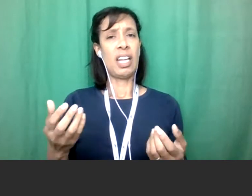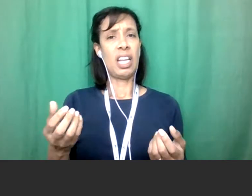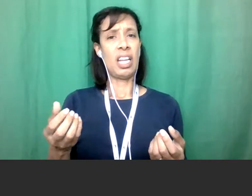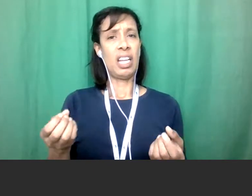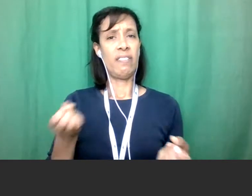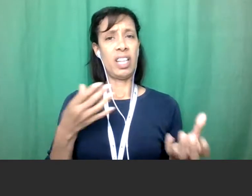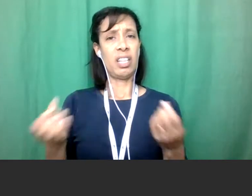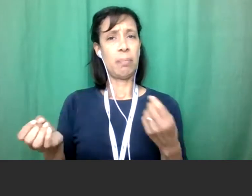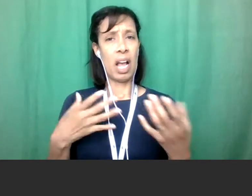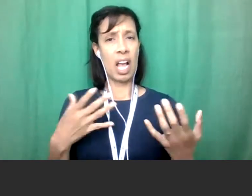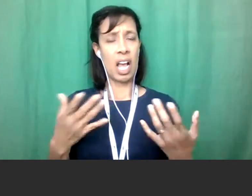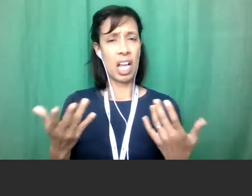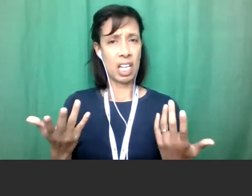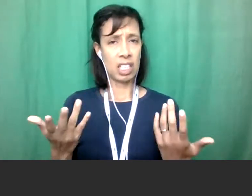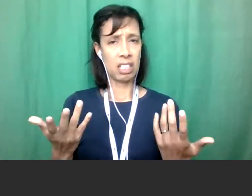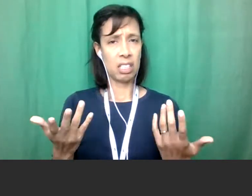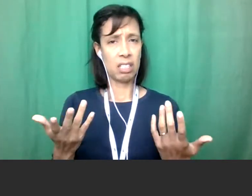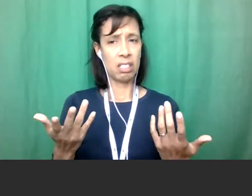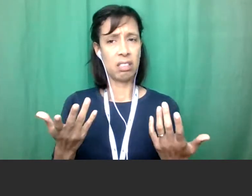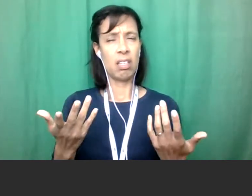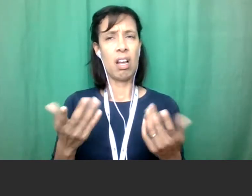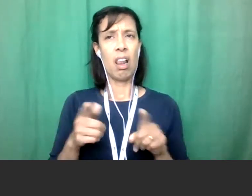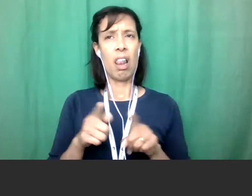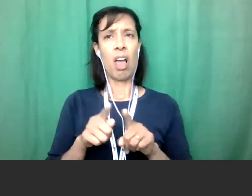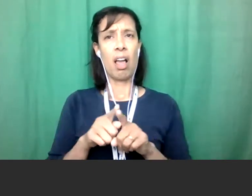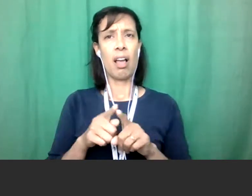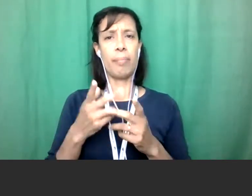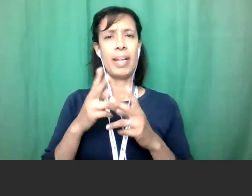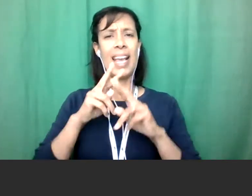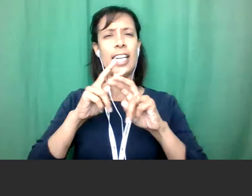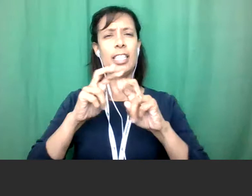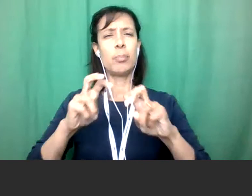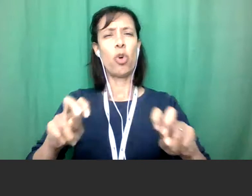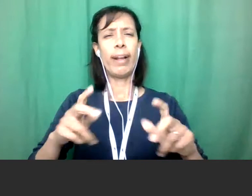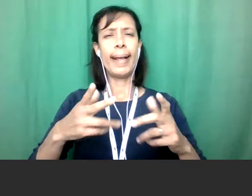stakeholders' perceptions.